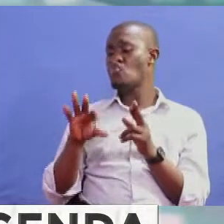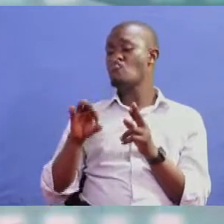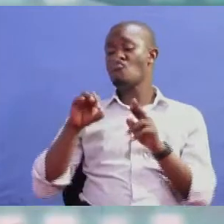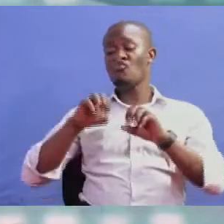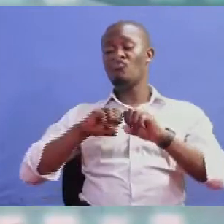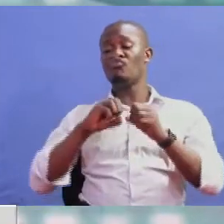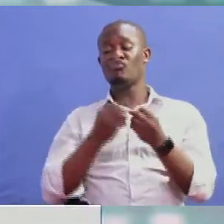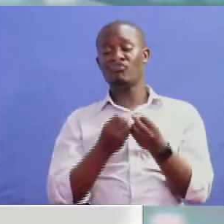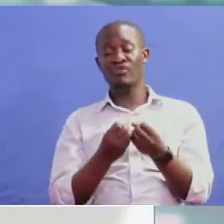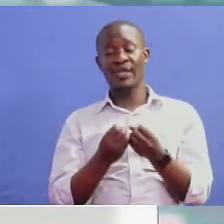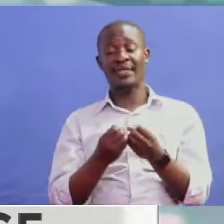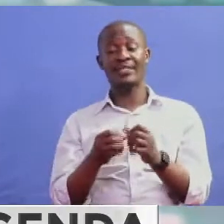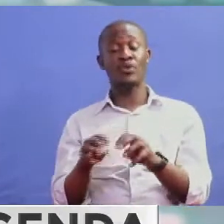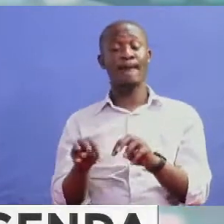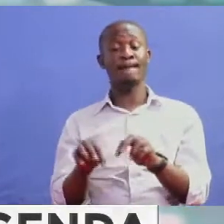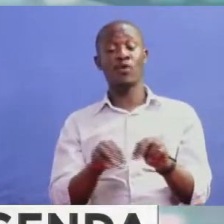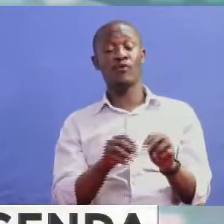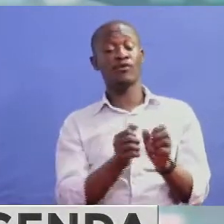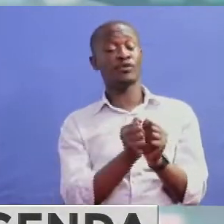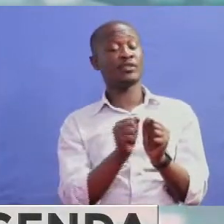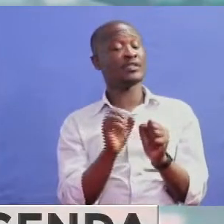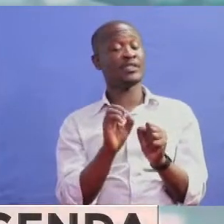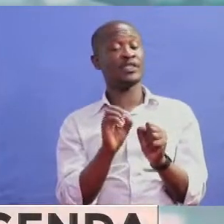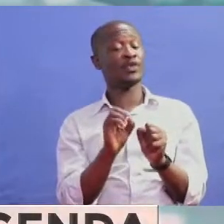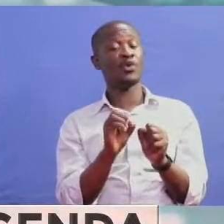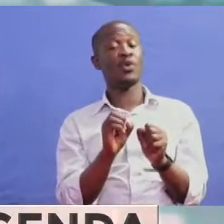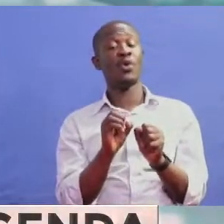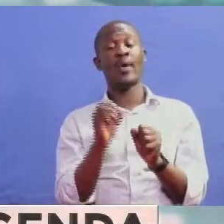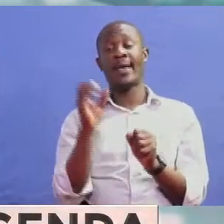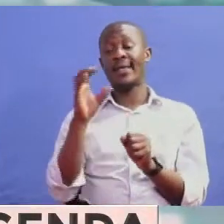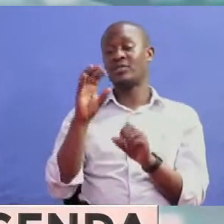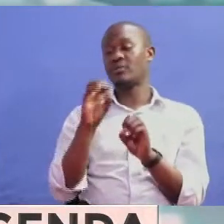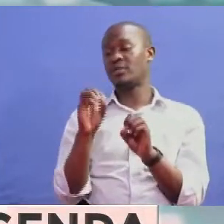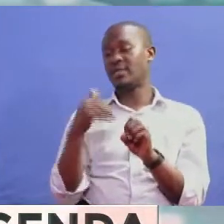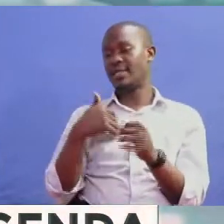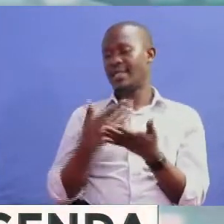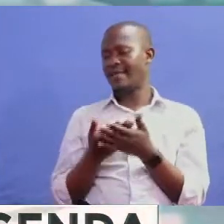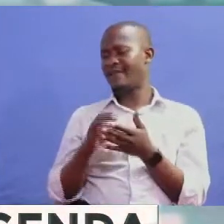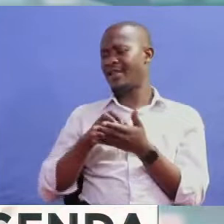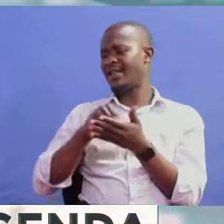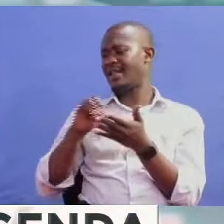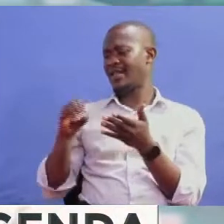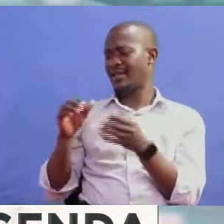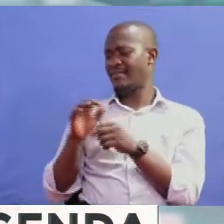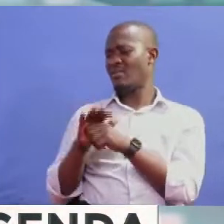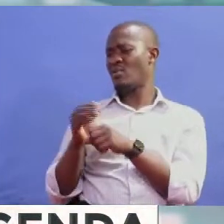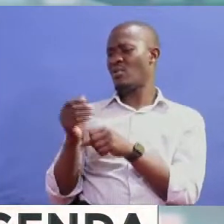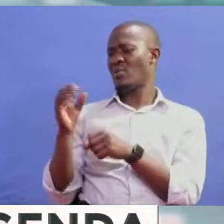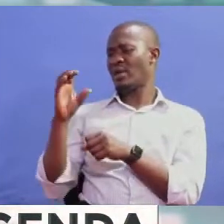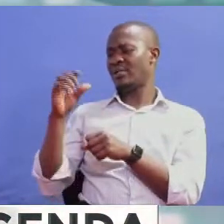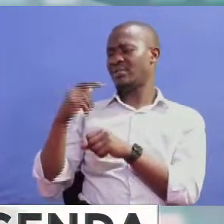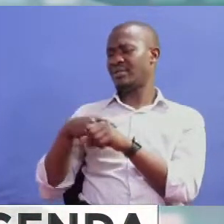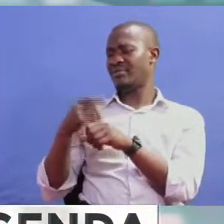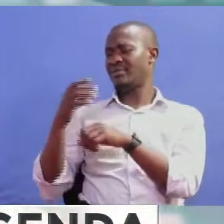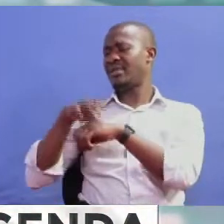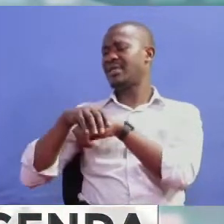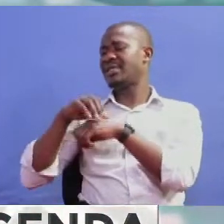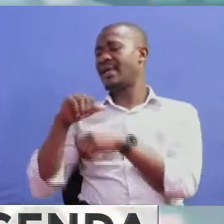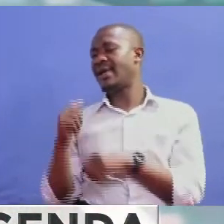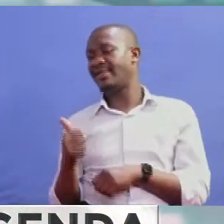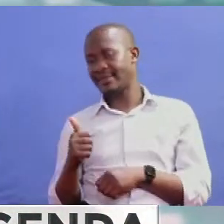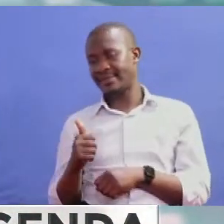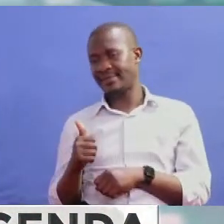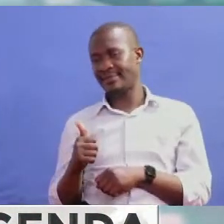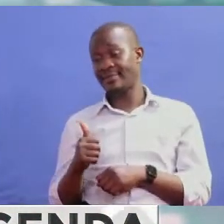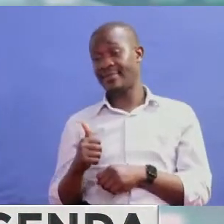that moves without moving with the customers, they tend to lose a bit of their customers as they gain others.